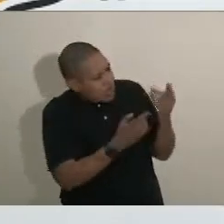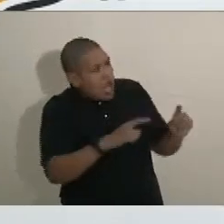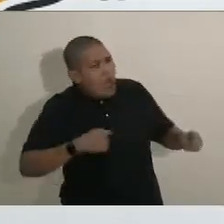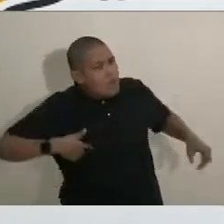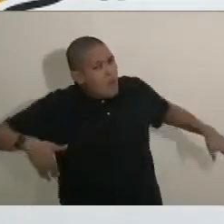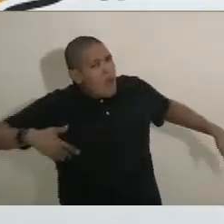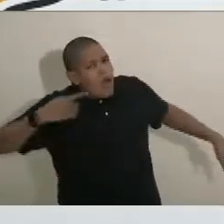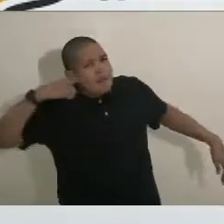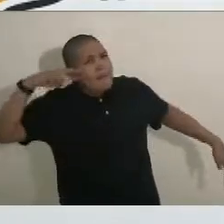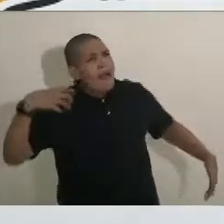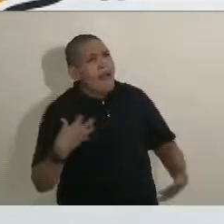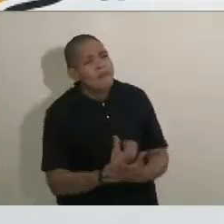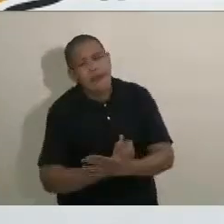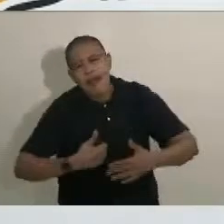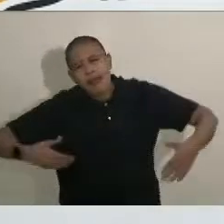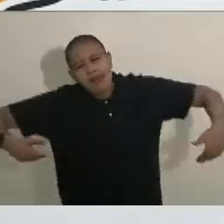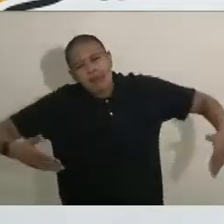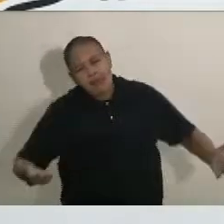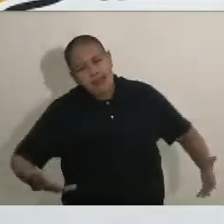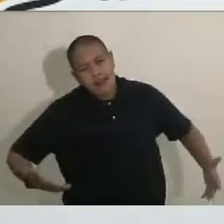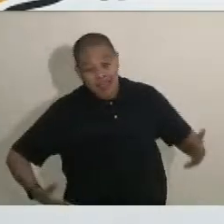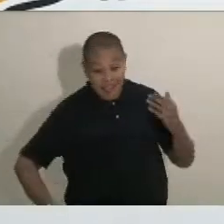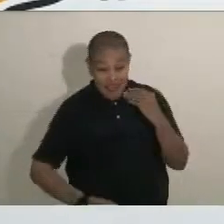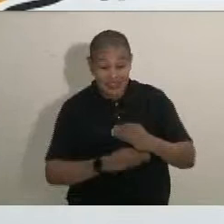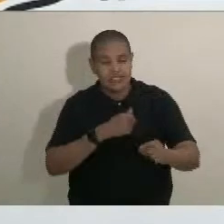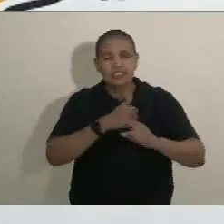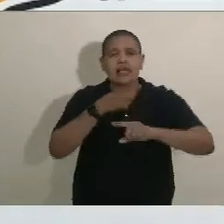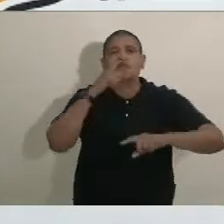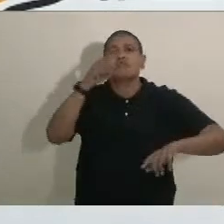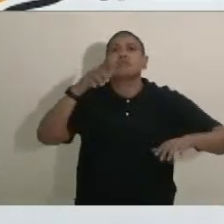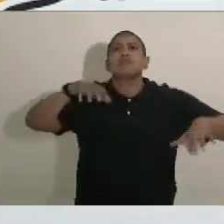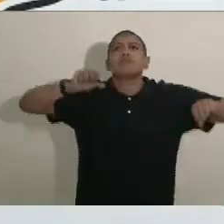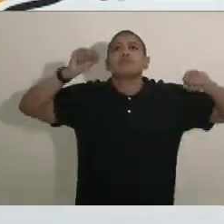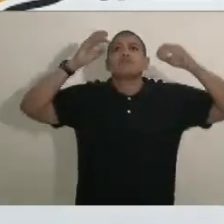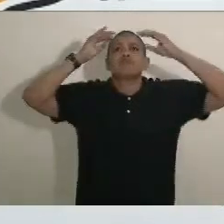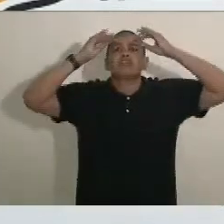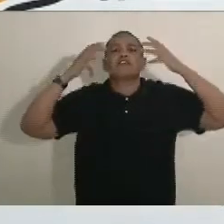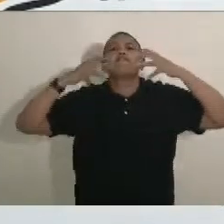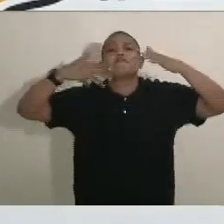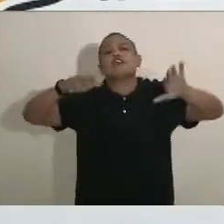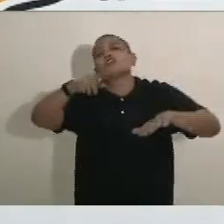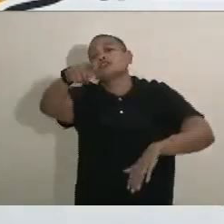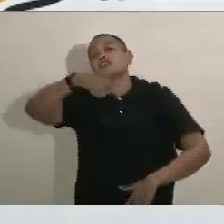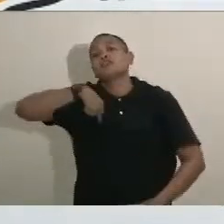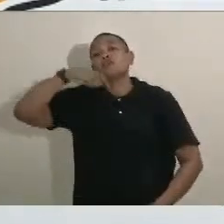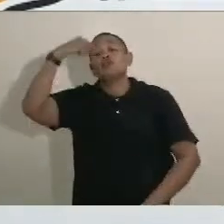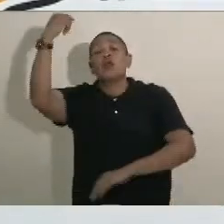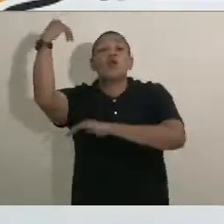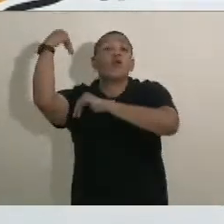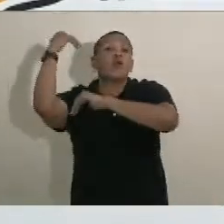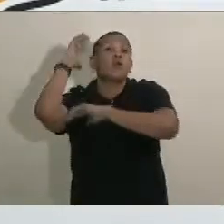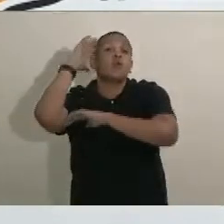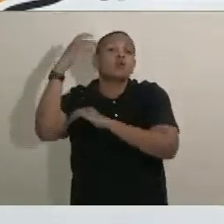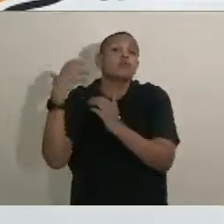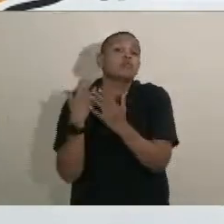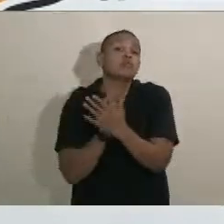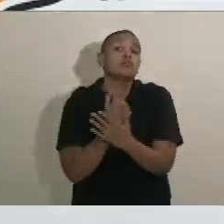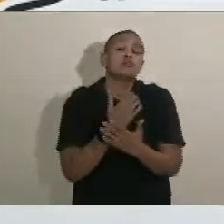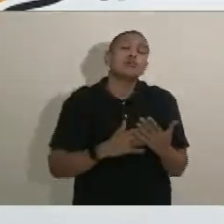not achieving before also has been taken into consideration, which we hope will bring